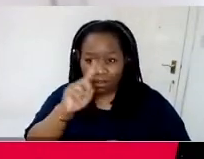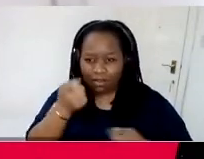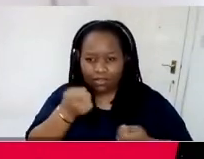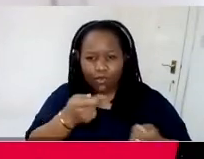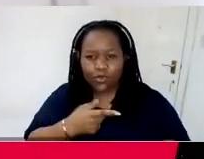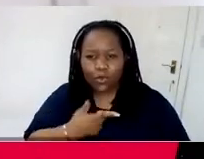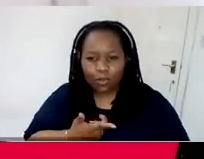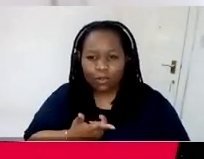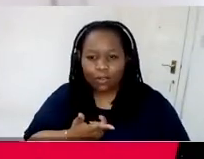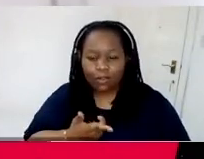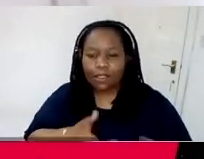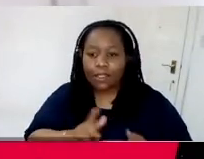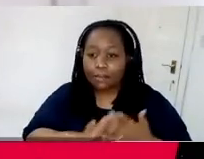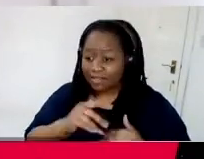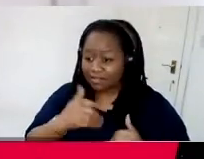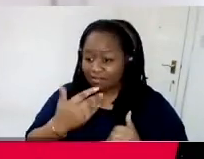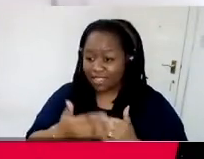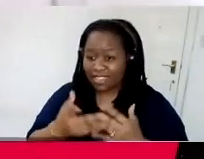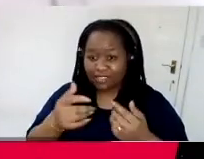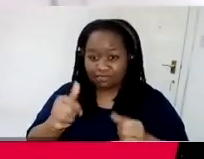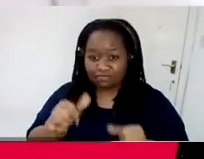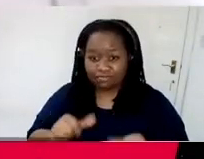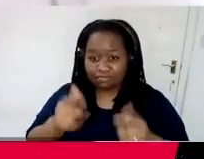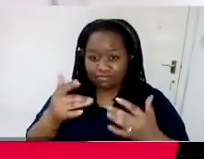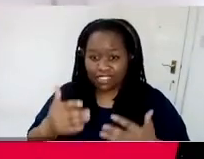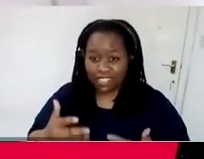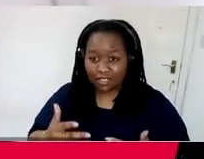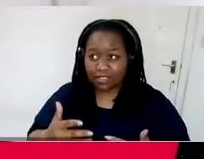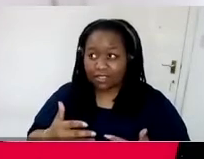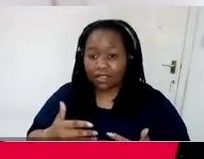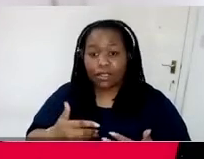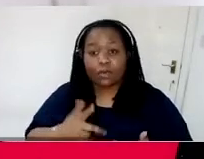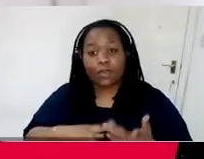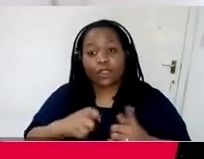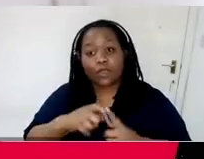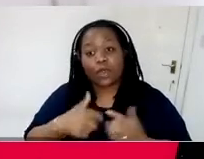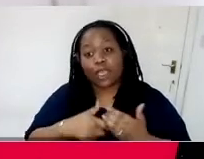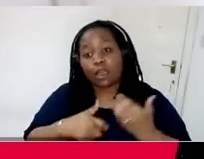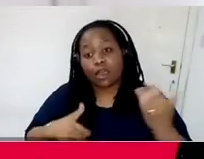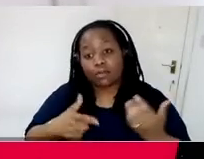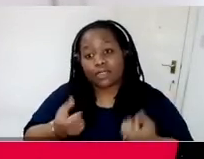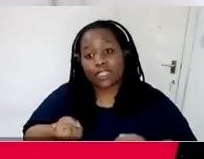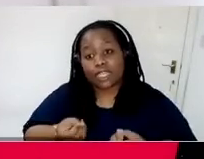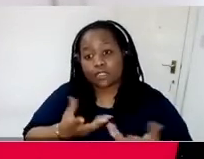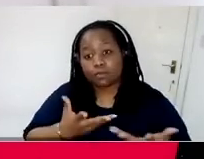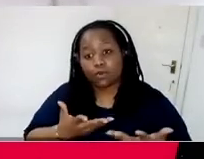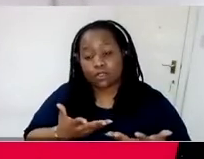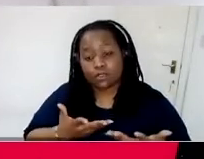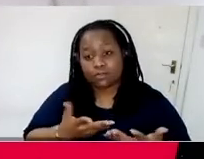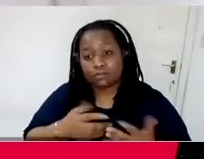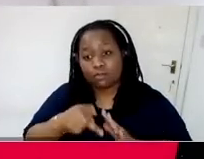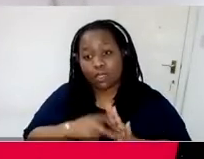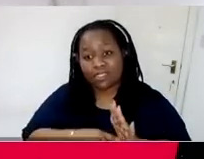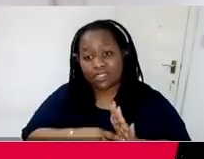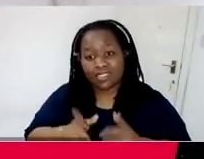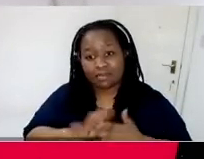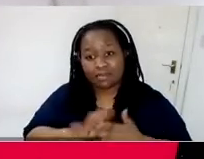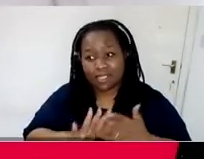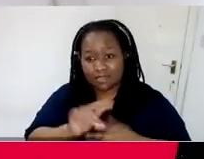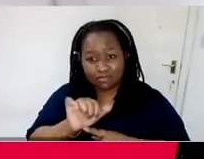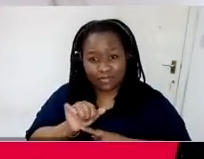So what we see as an end result in terms of UK arms export policy is that instead of being